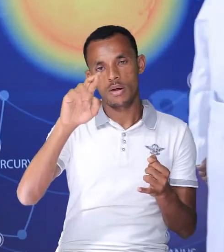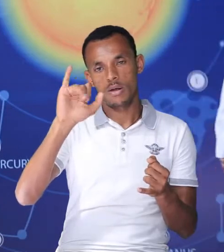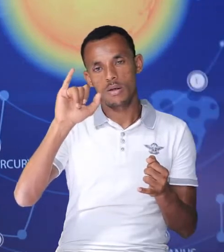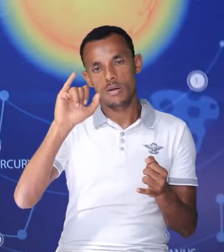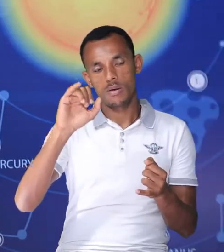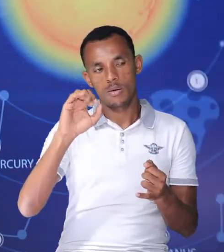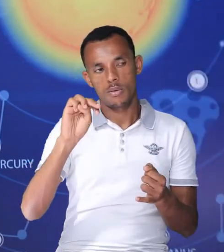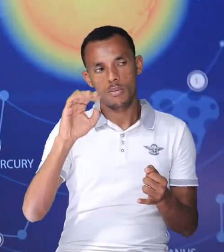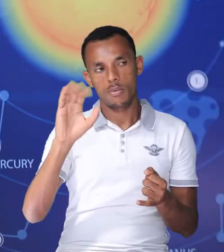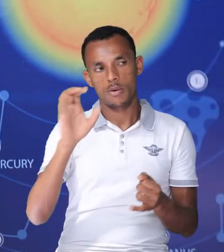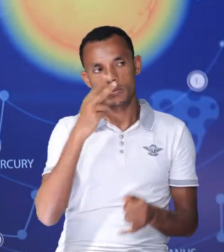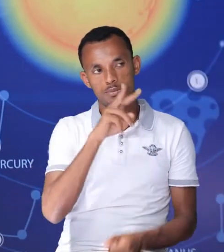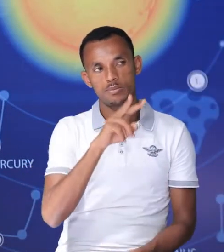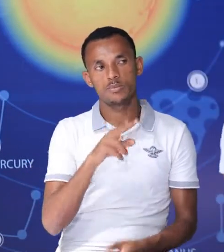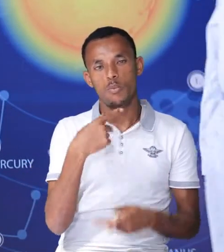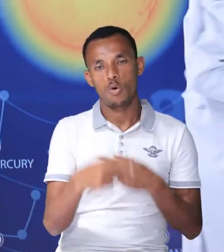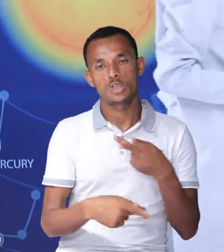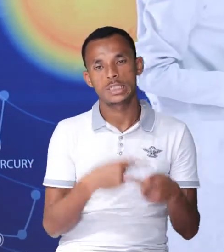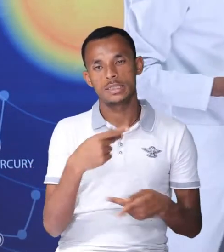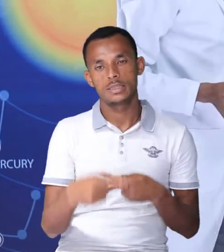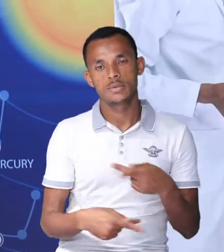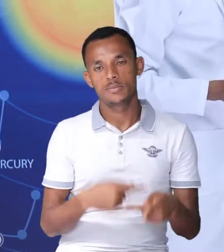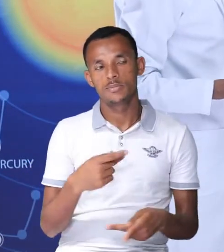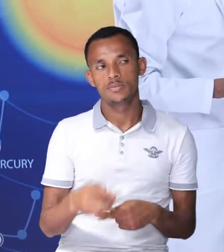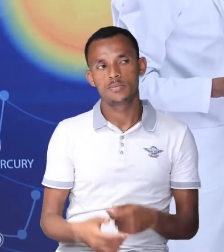an endothermic process, okay?